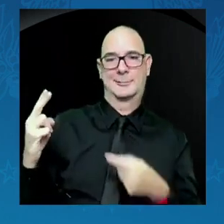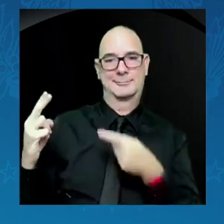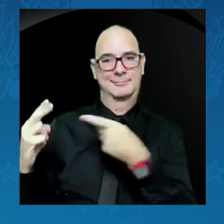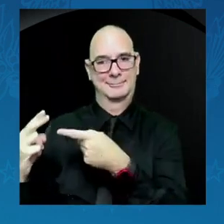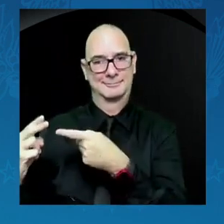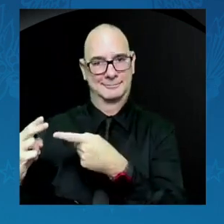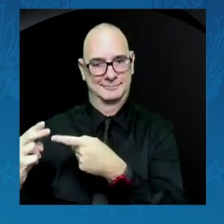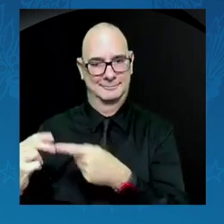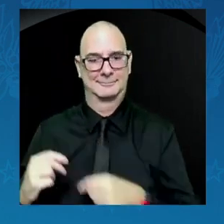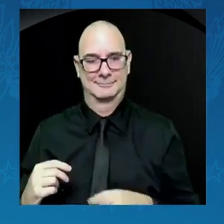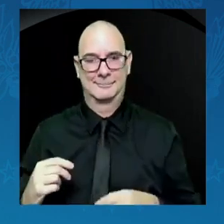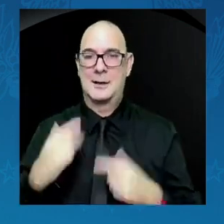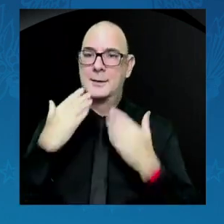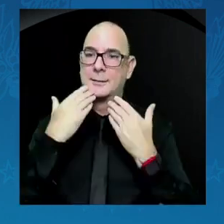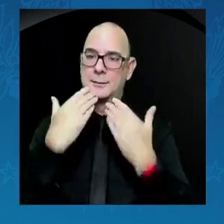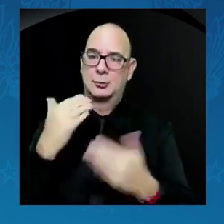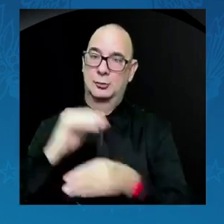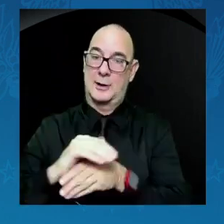Thank you.